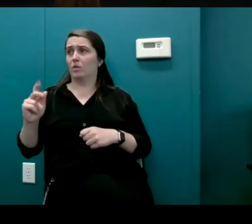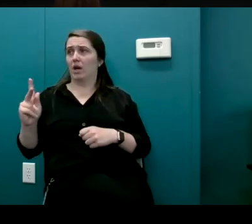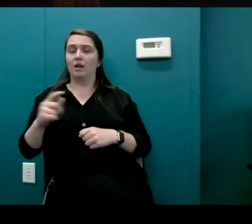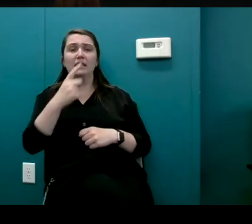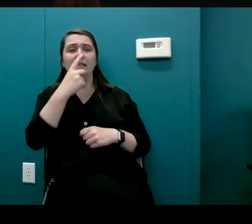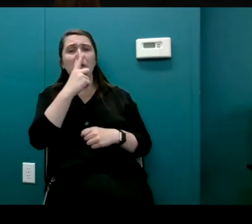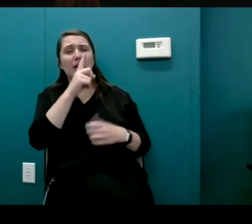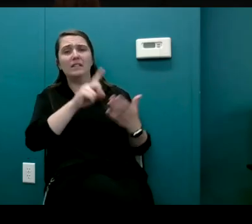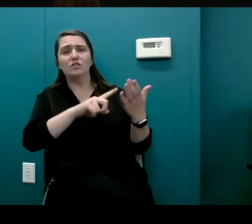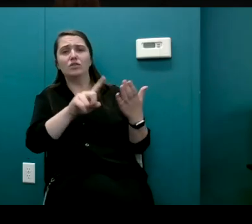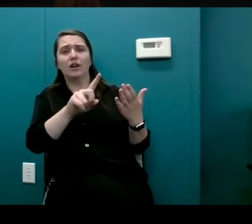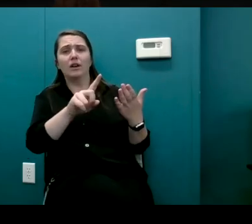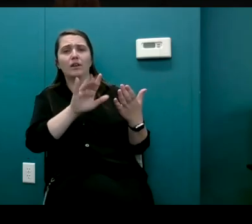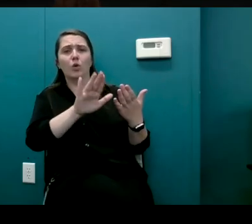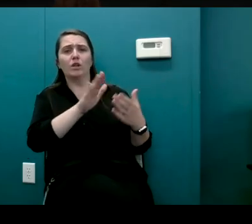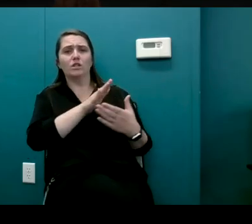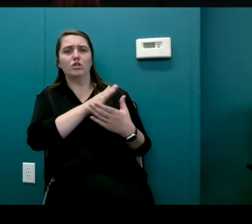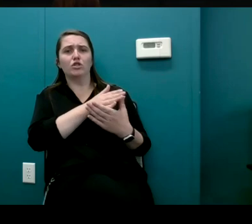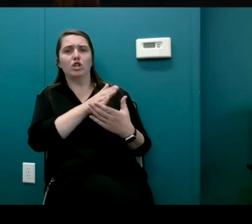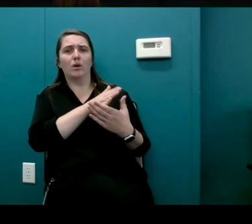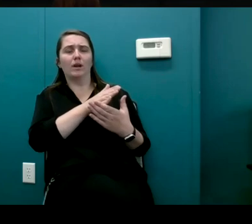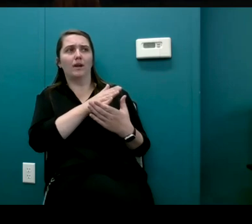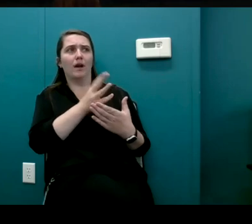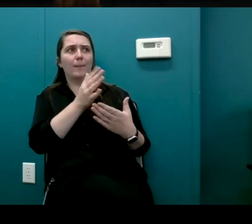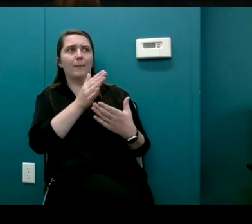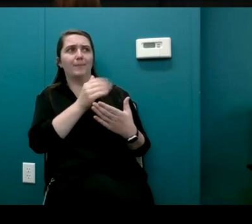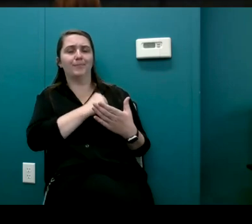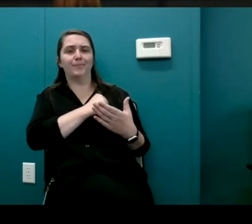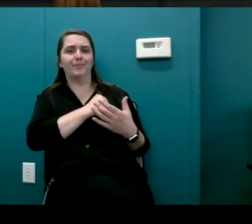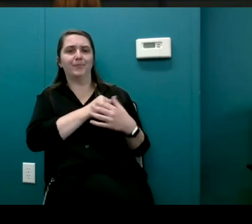you check your sharing